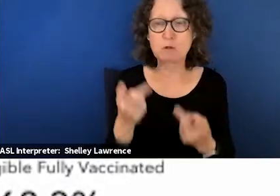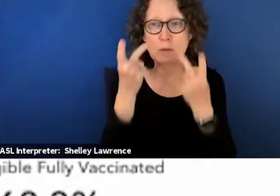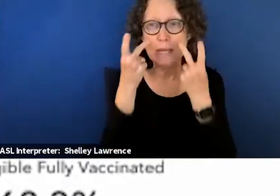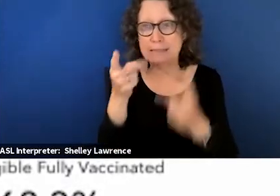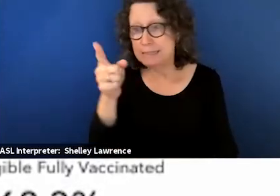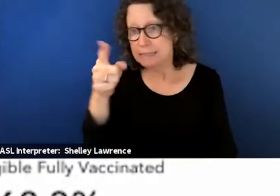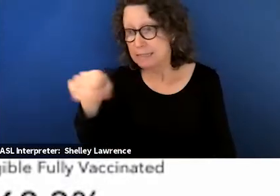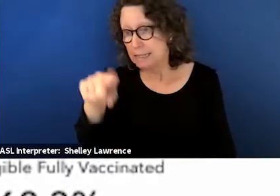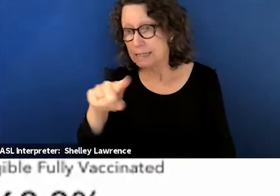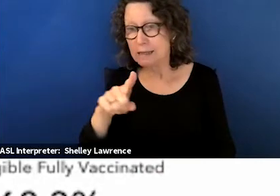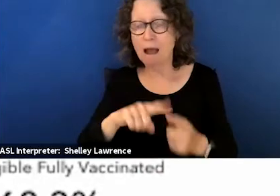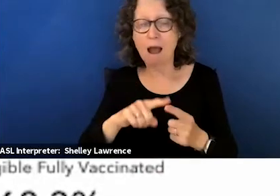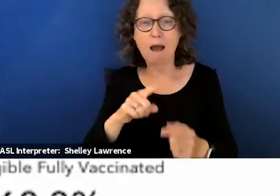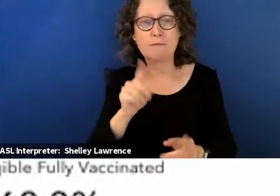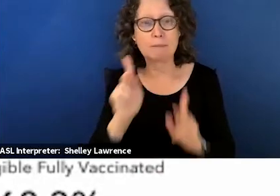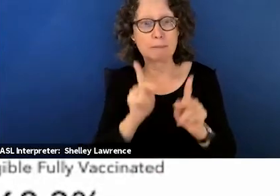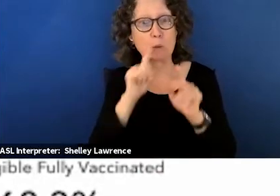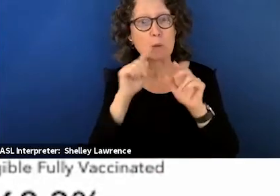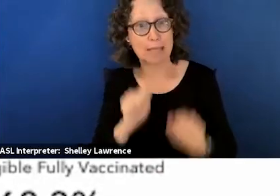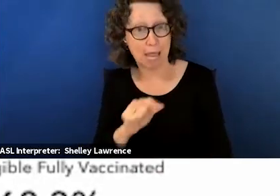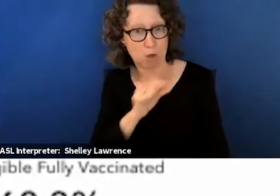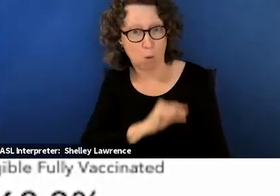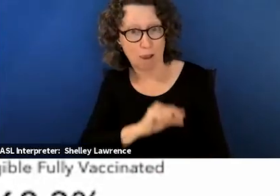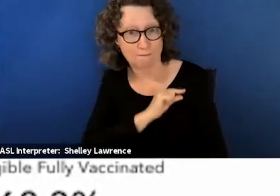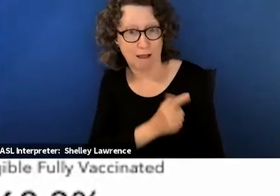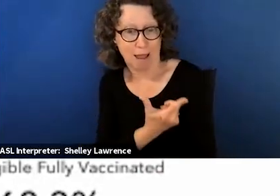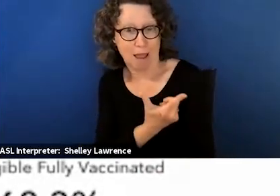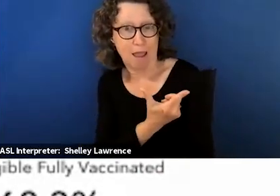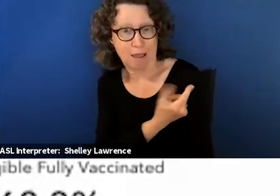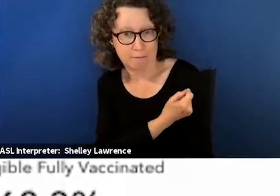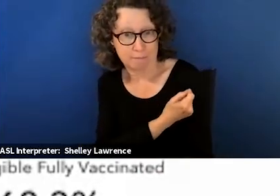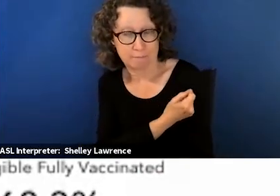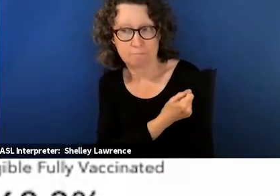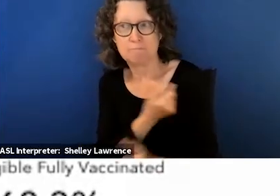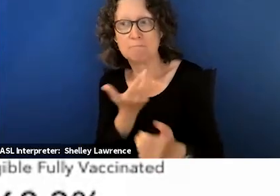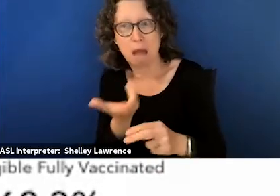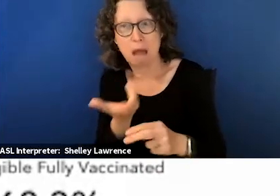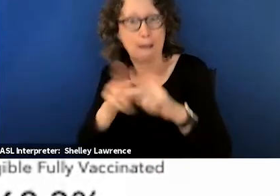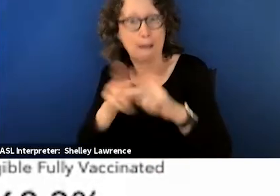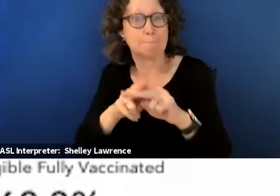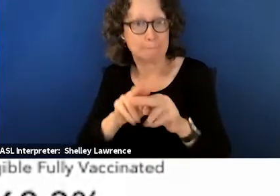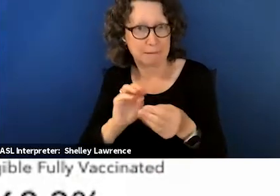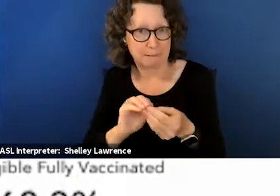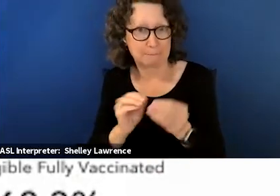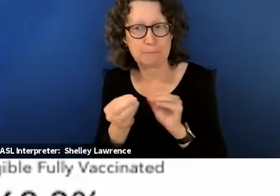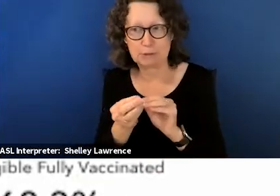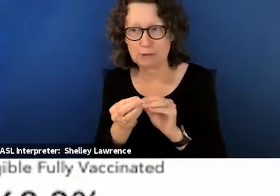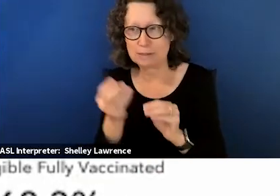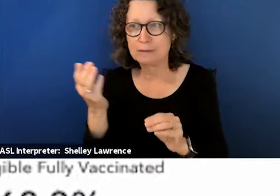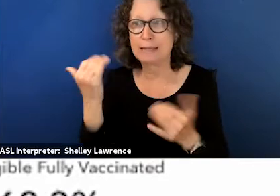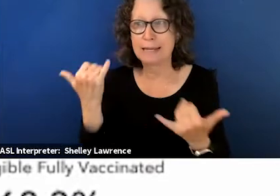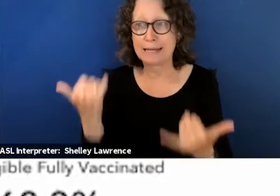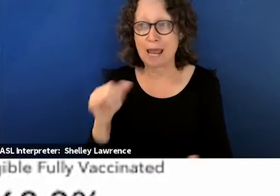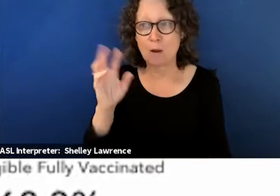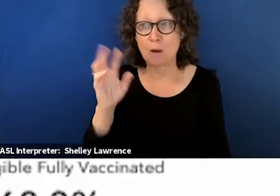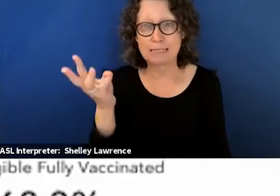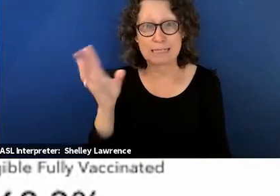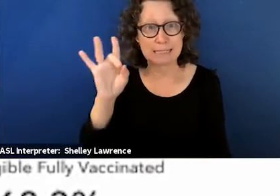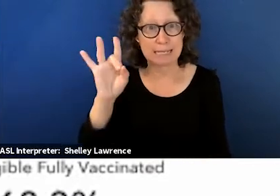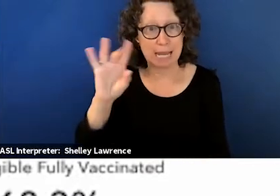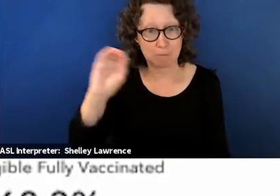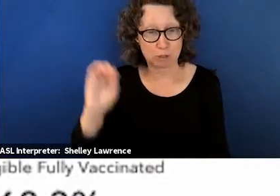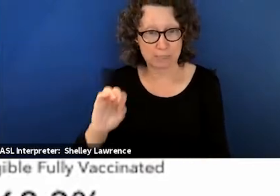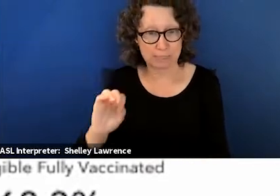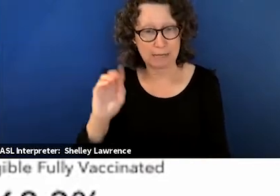there that of the eligible in the county, it has gone up. So we're at 68% of those who